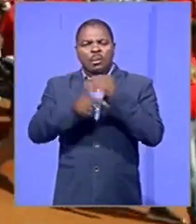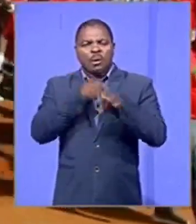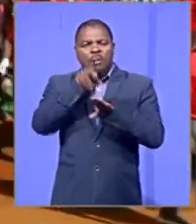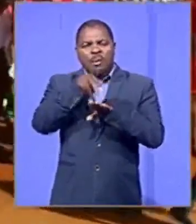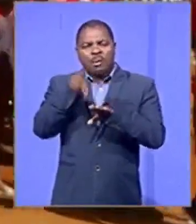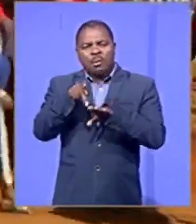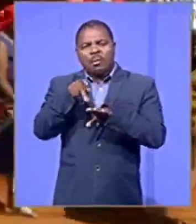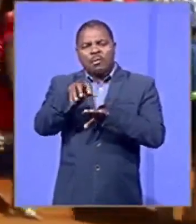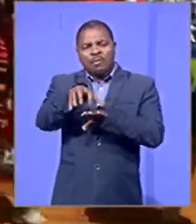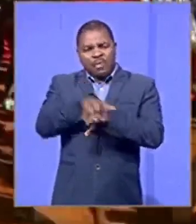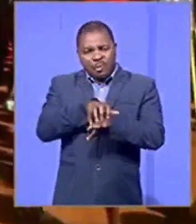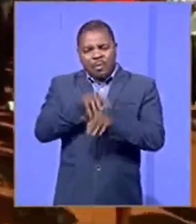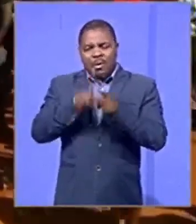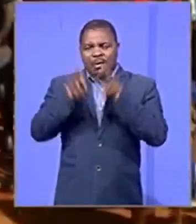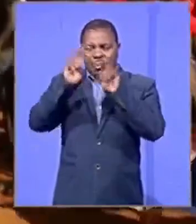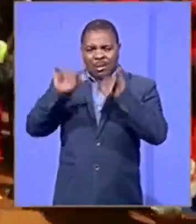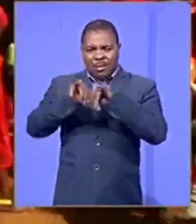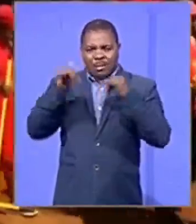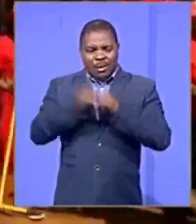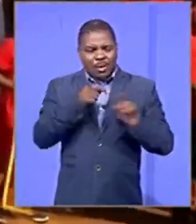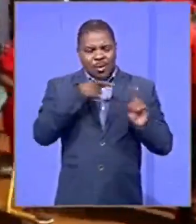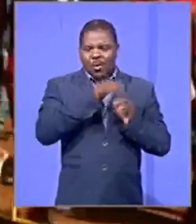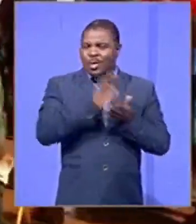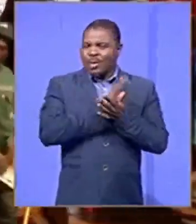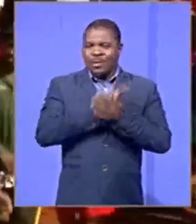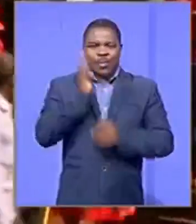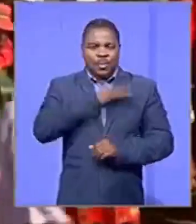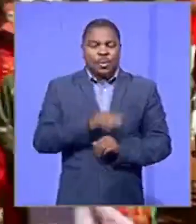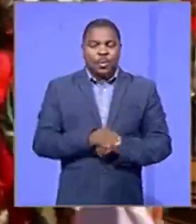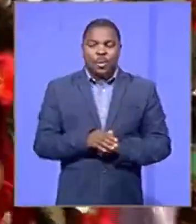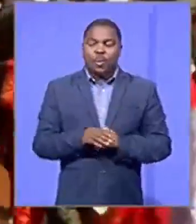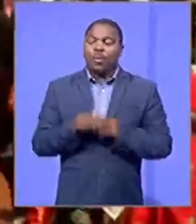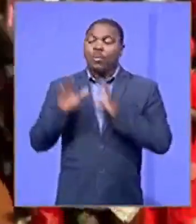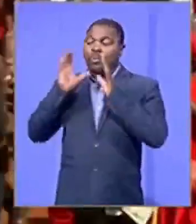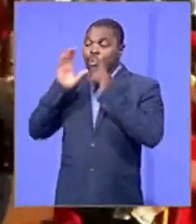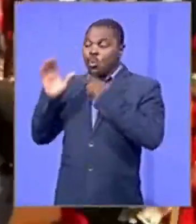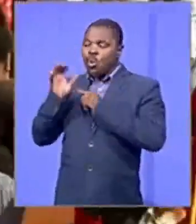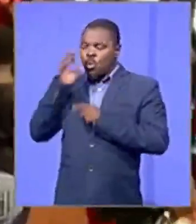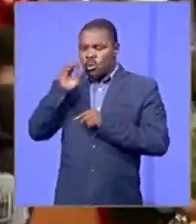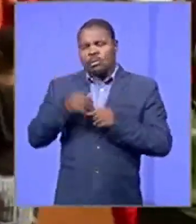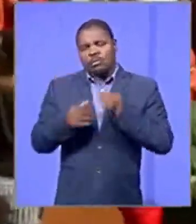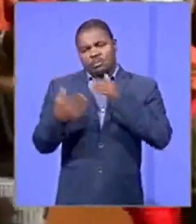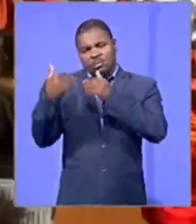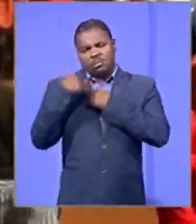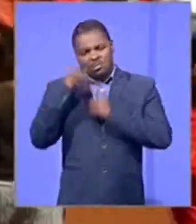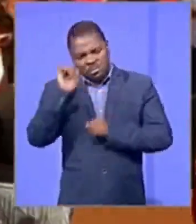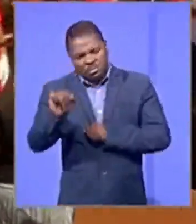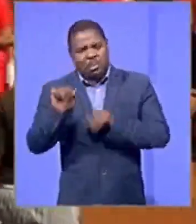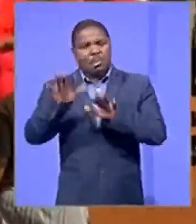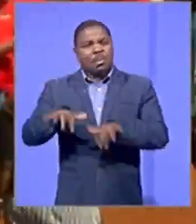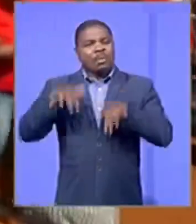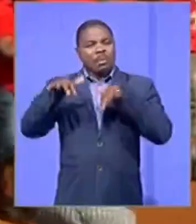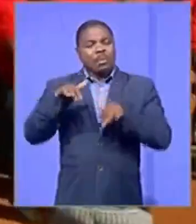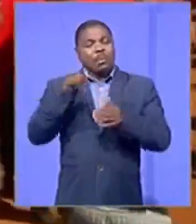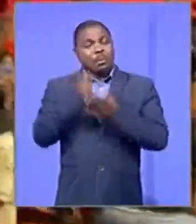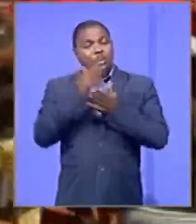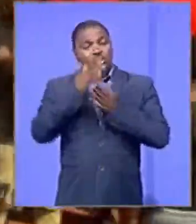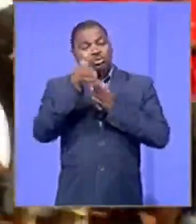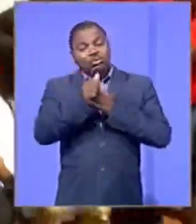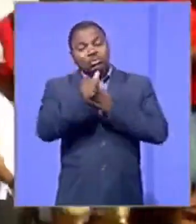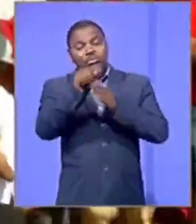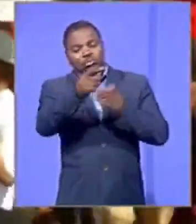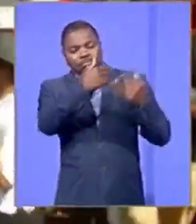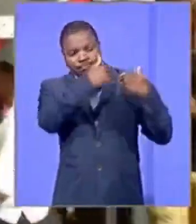ga mmogo le Eskom. Malema o re ke maikarabelo a parlamente go netefatsa gore boetapele bo rweshwa maikarabelo a mediro ya